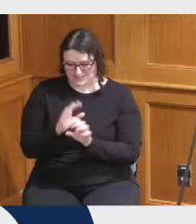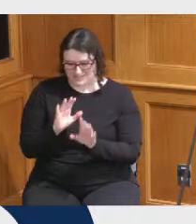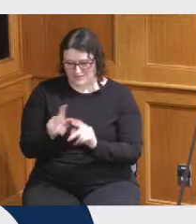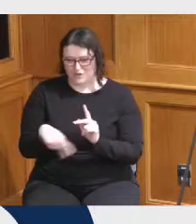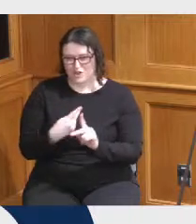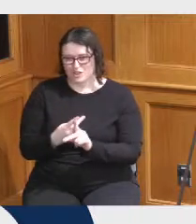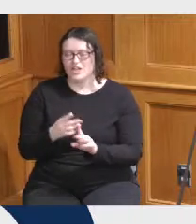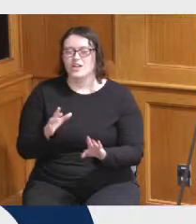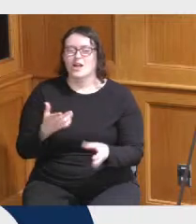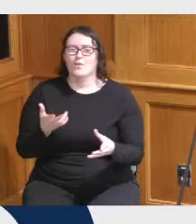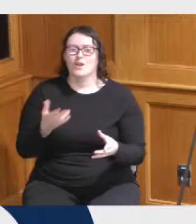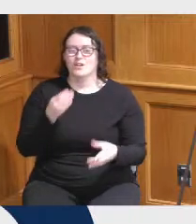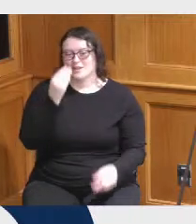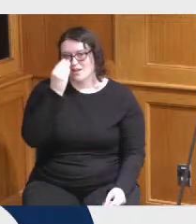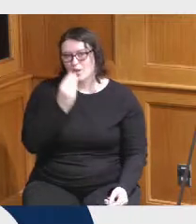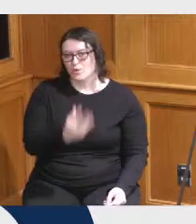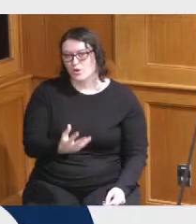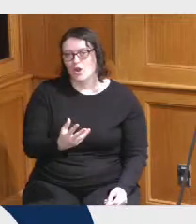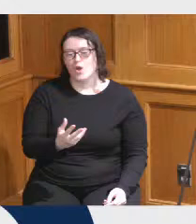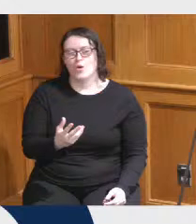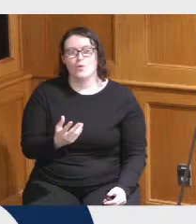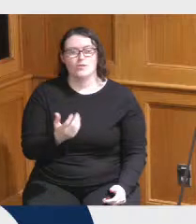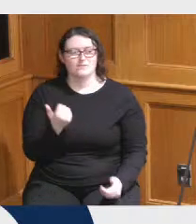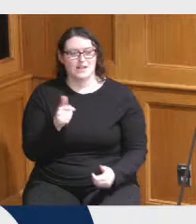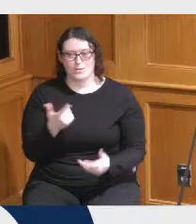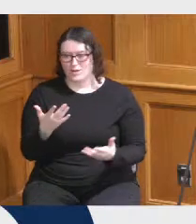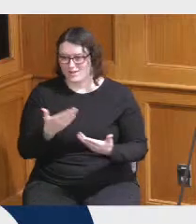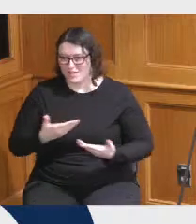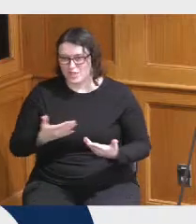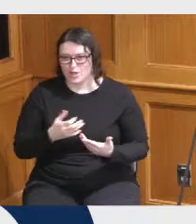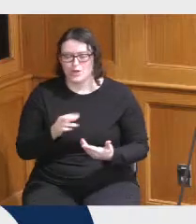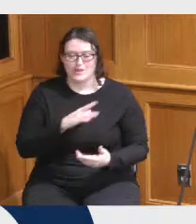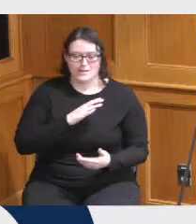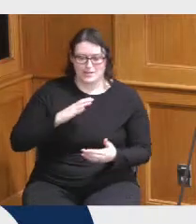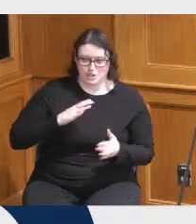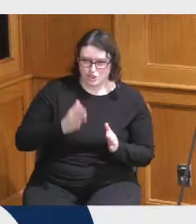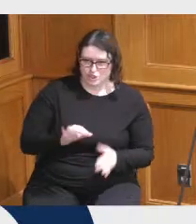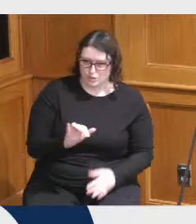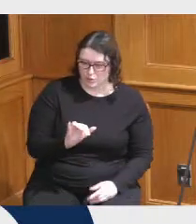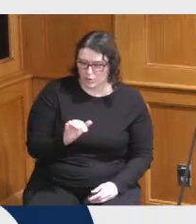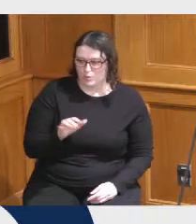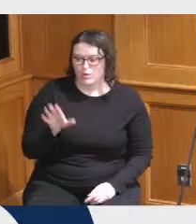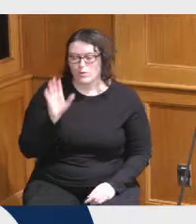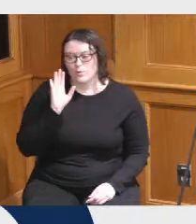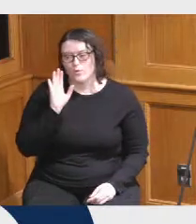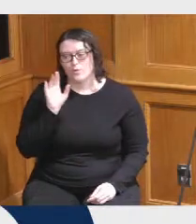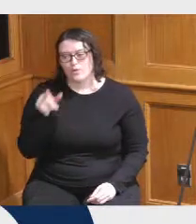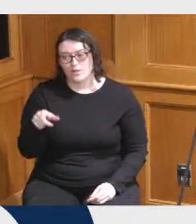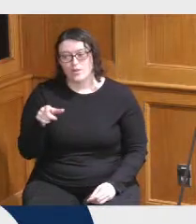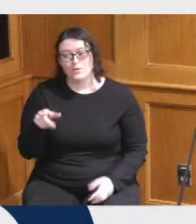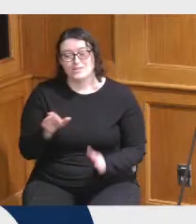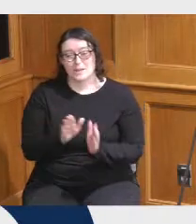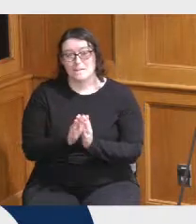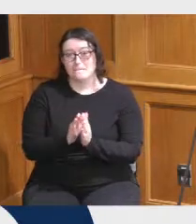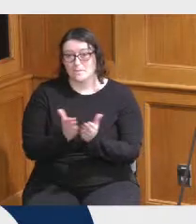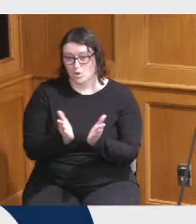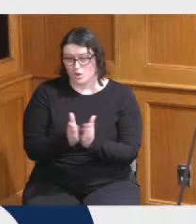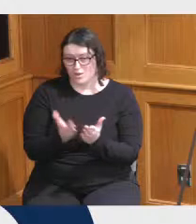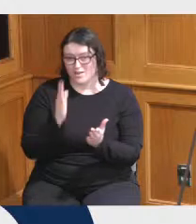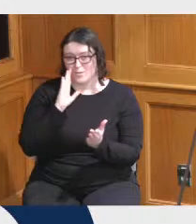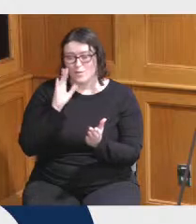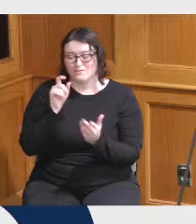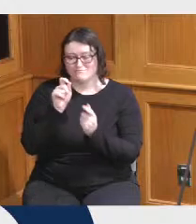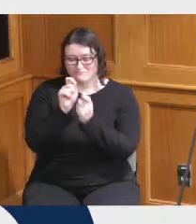want to share with the commissioners and anyone from the public here today or listening. There is a budget book that details